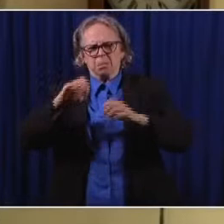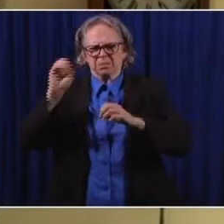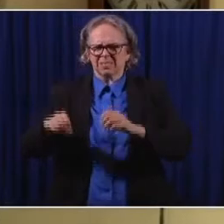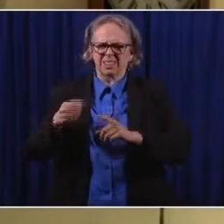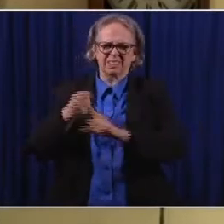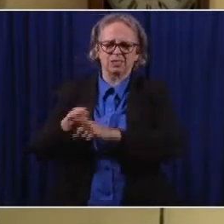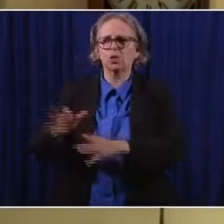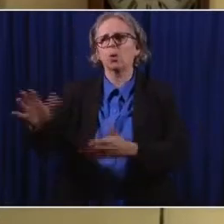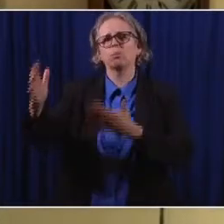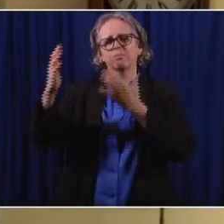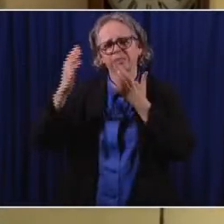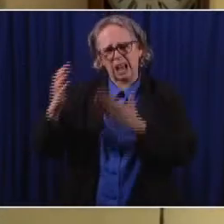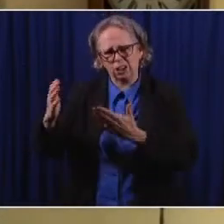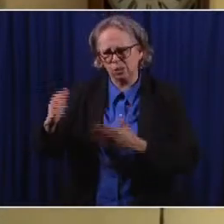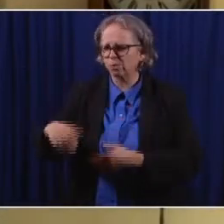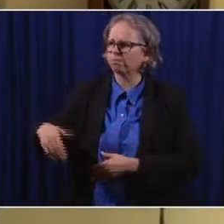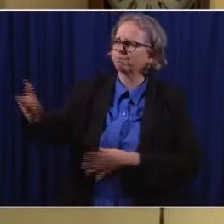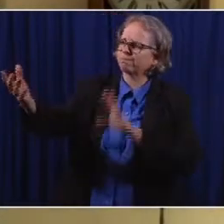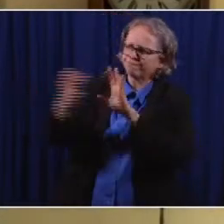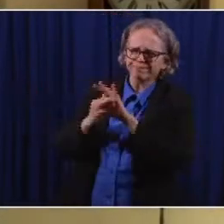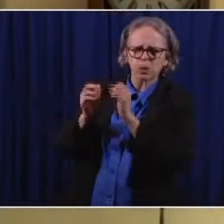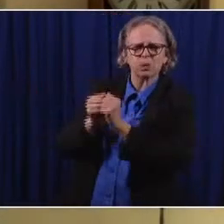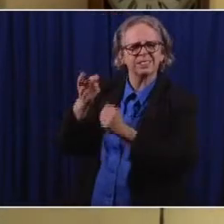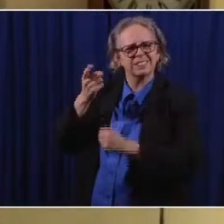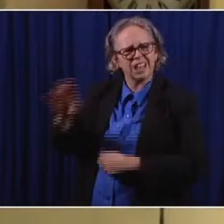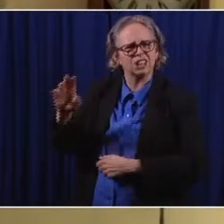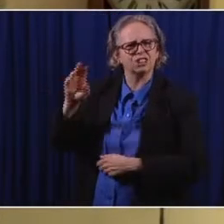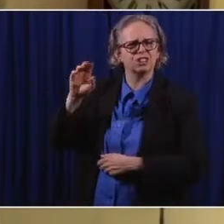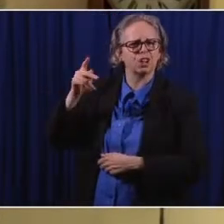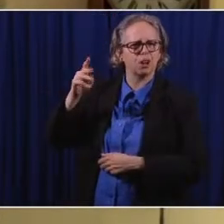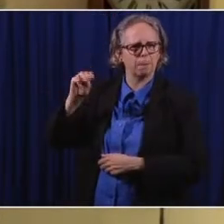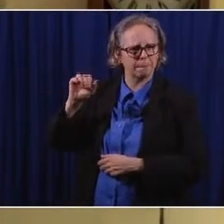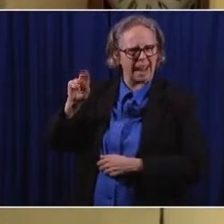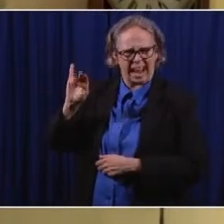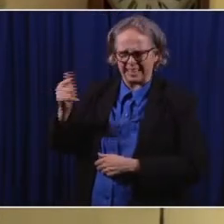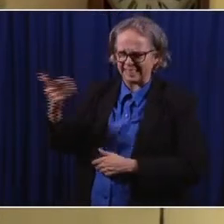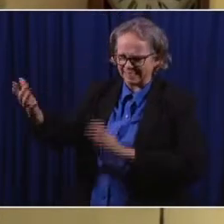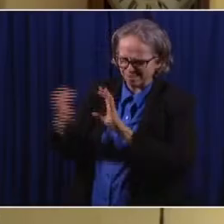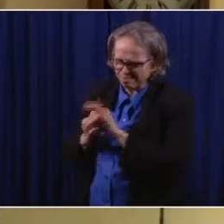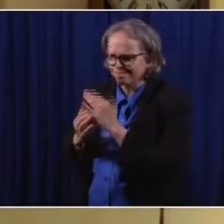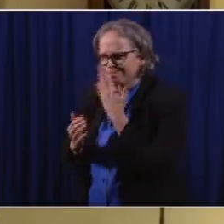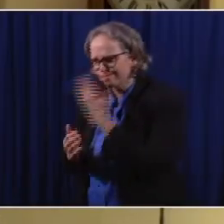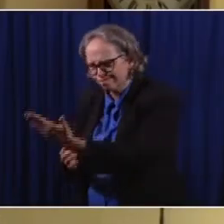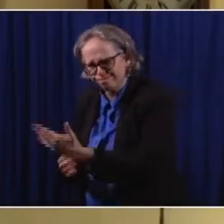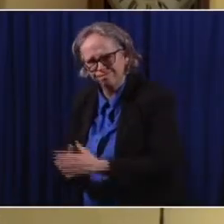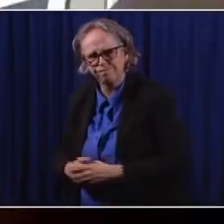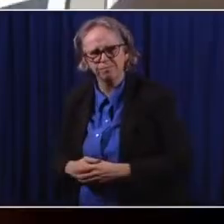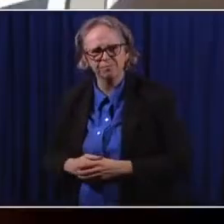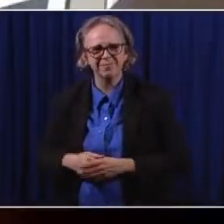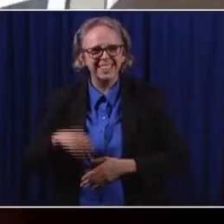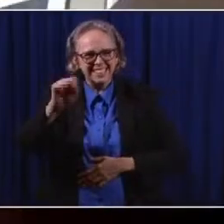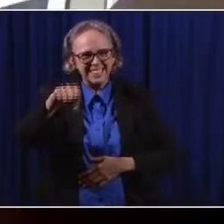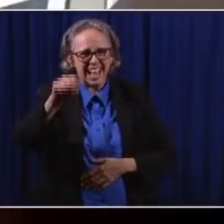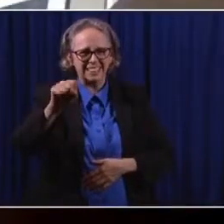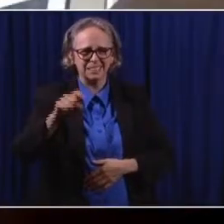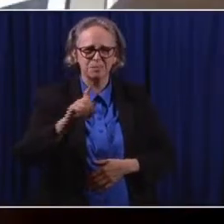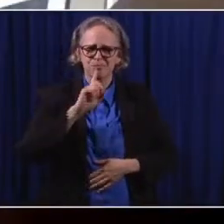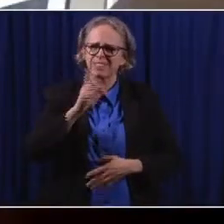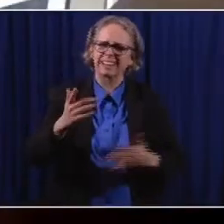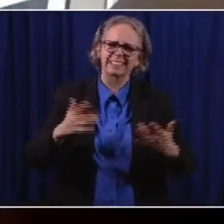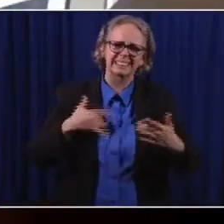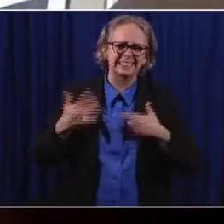Governor. I'm really excited about this dashboard and the ability for families and pediatricians to see this kid-specific